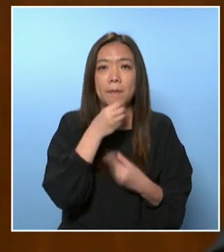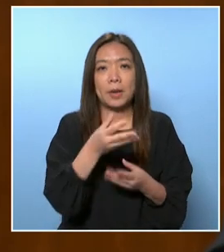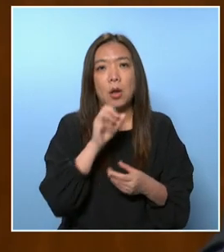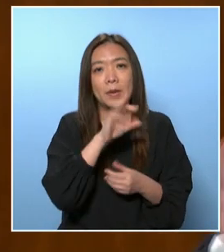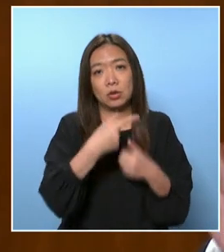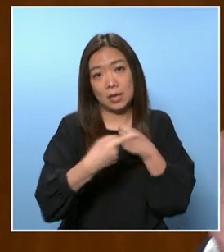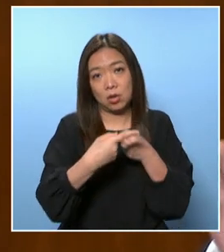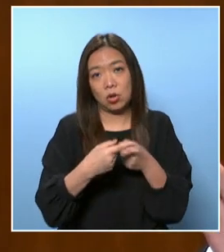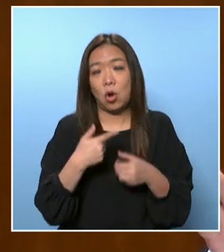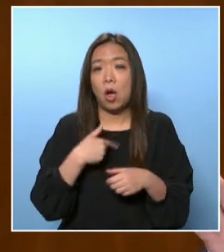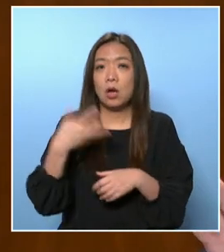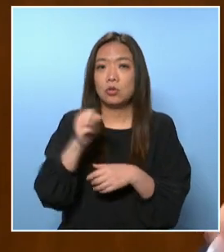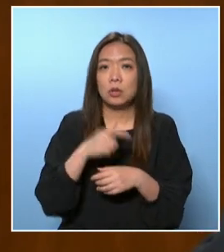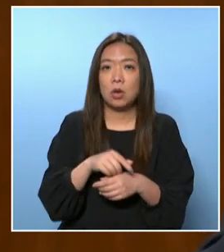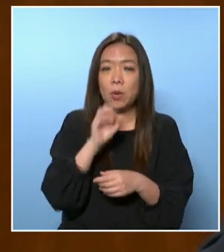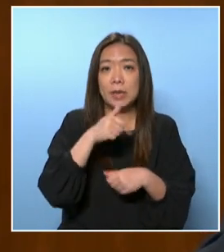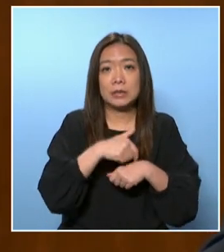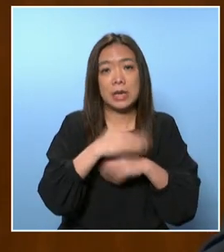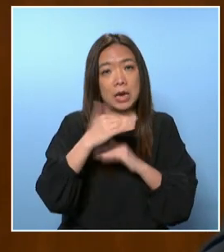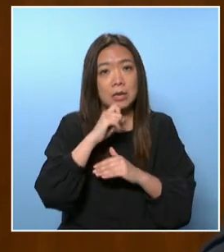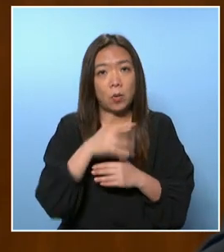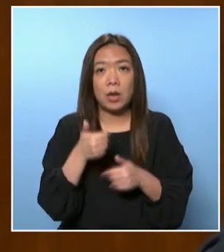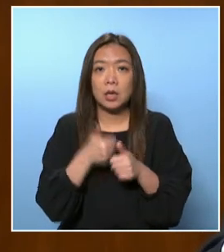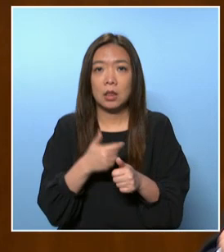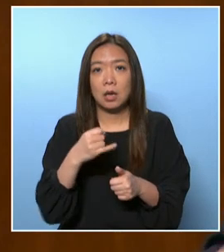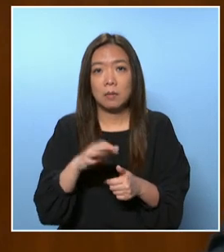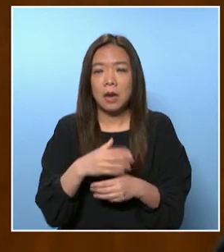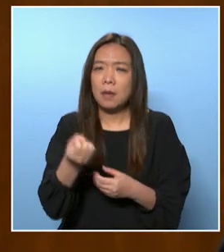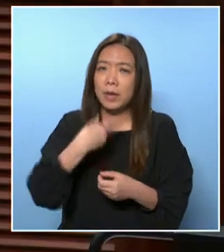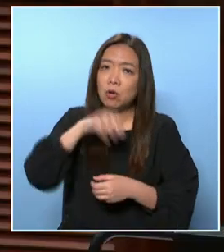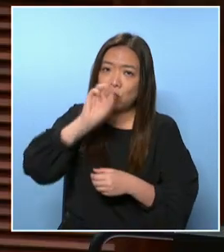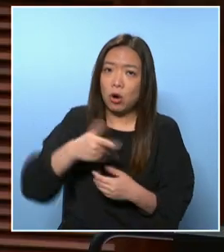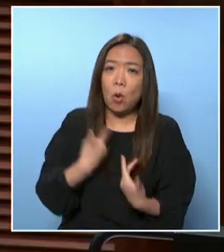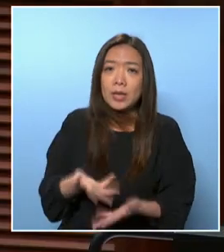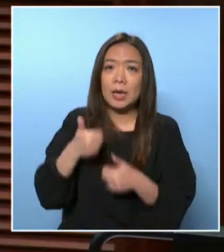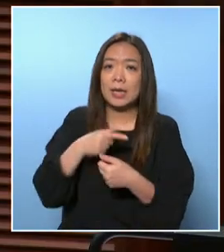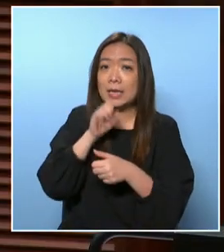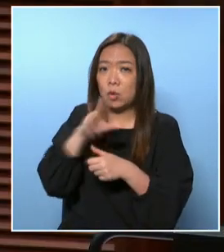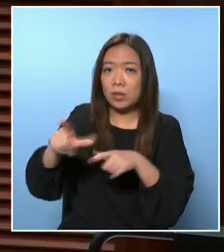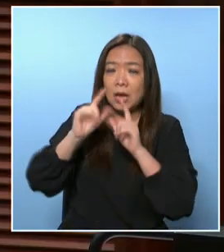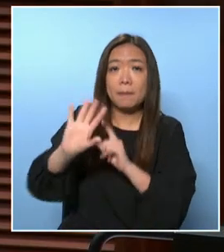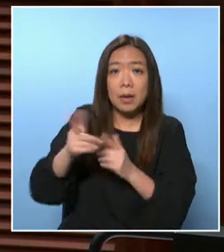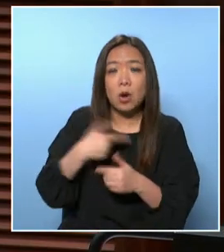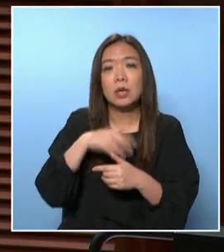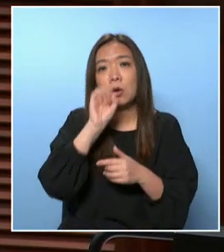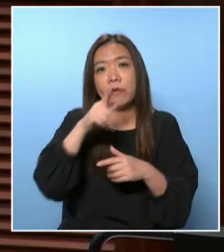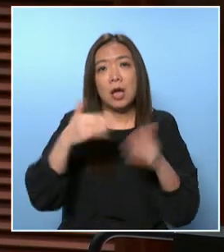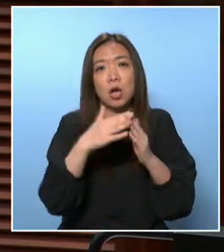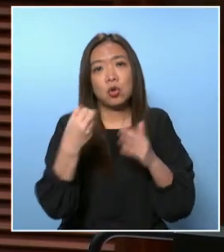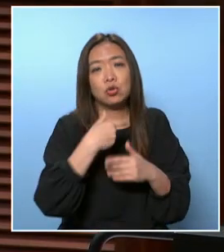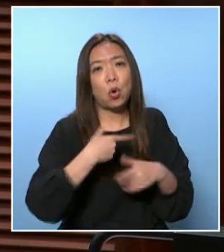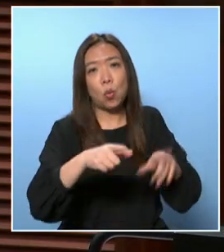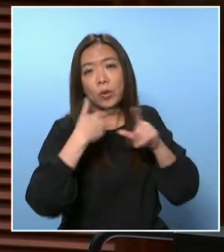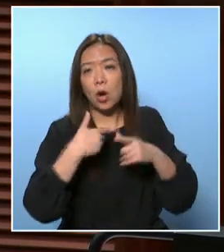let you have a go at the first question. We have very limited time. Please follow up on the first question. I'm not asking for a